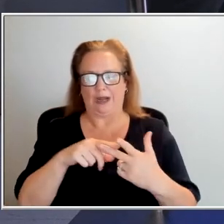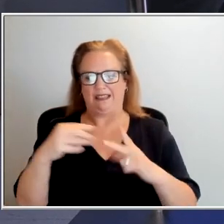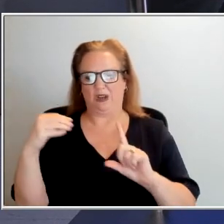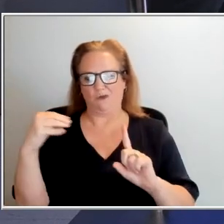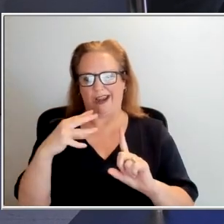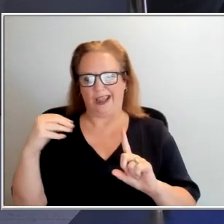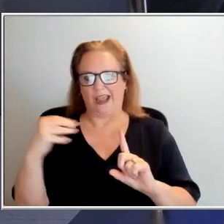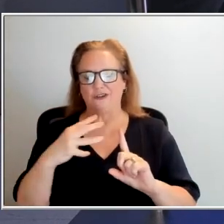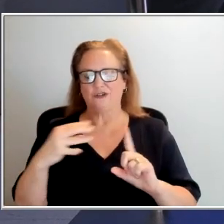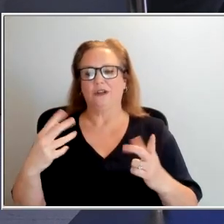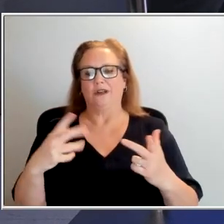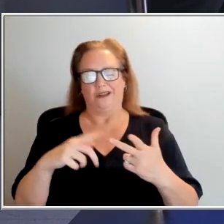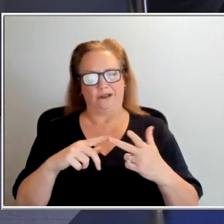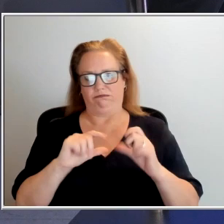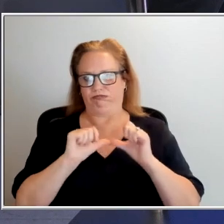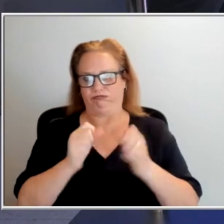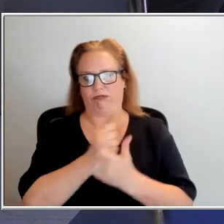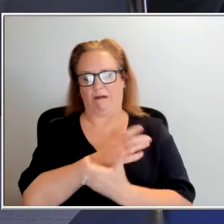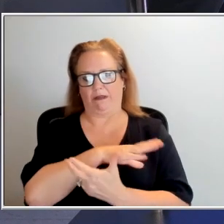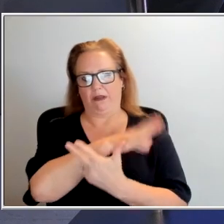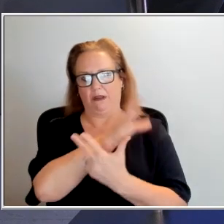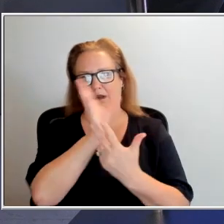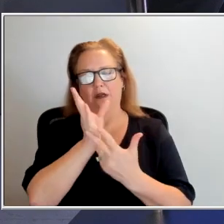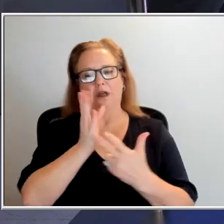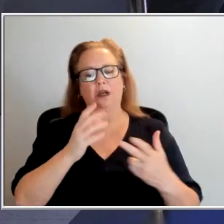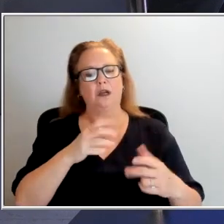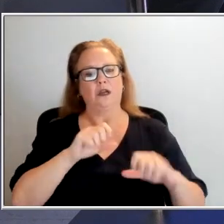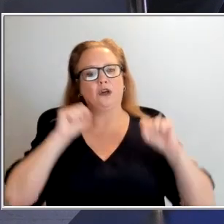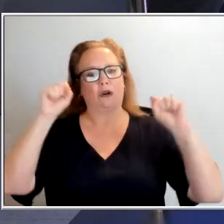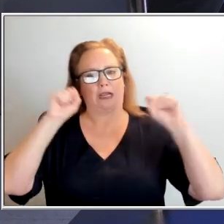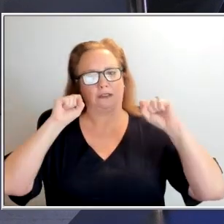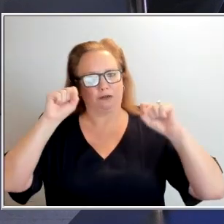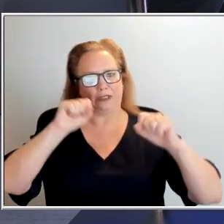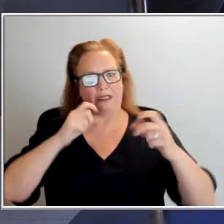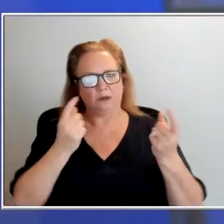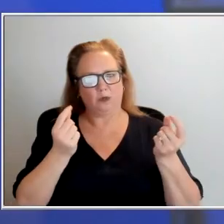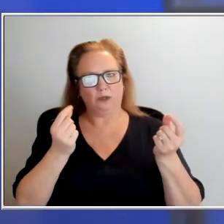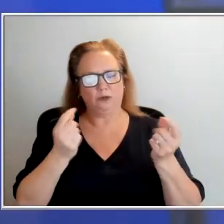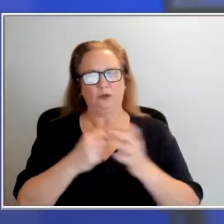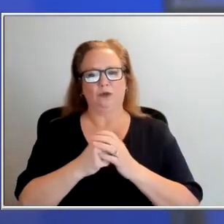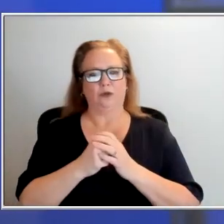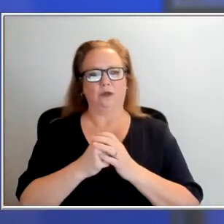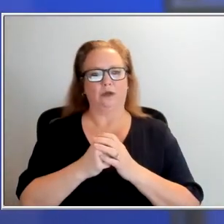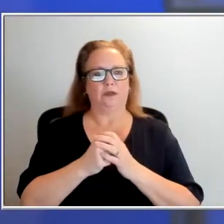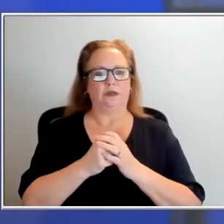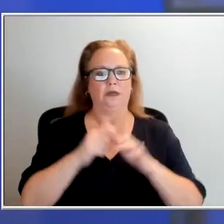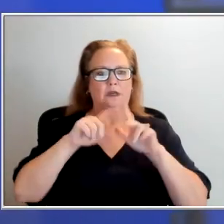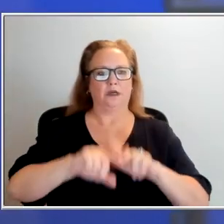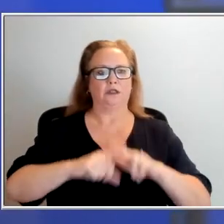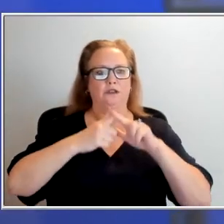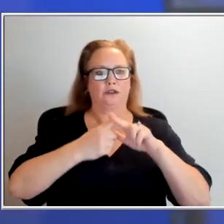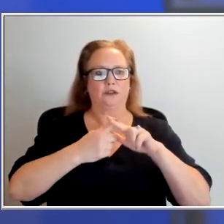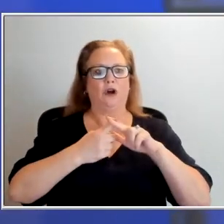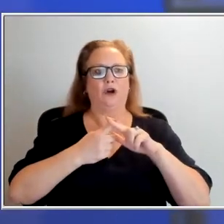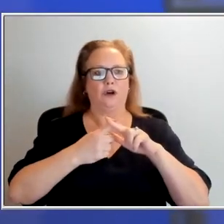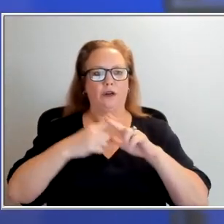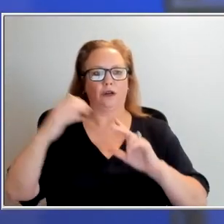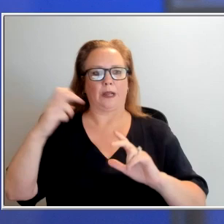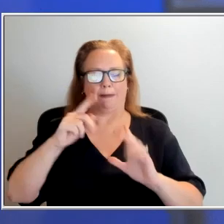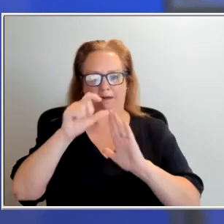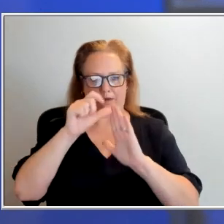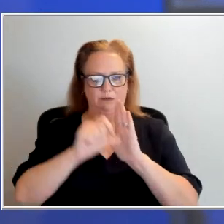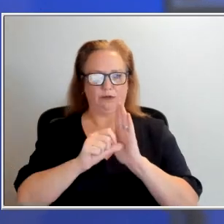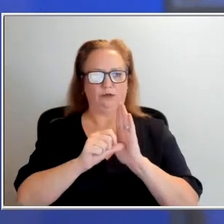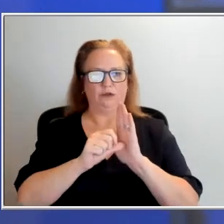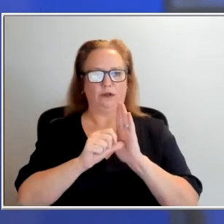on. Yeah. What kind of physical activity did you do during all of that? Well, you know, it started out, of course, you come back from surgery, and